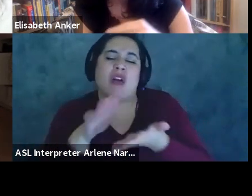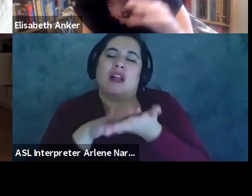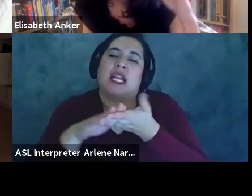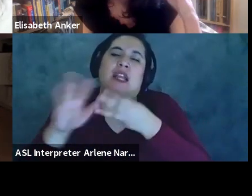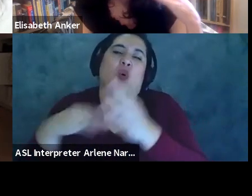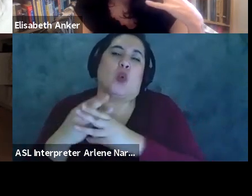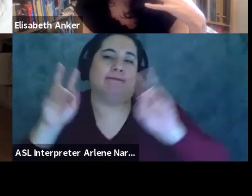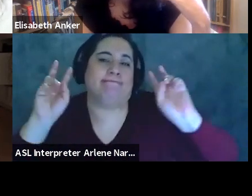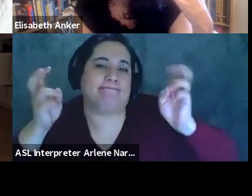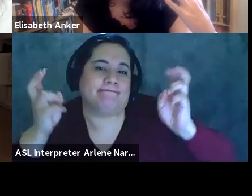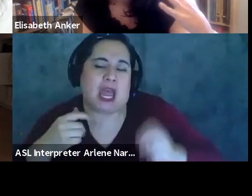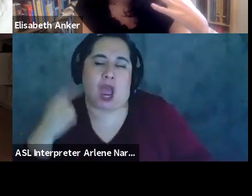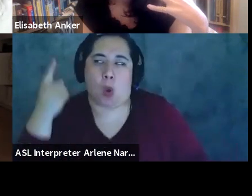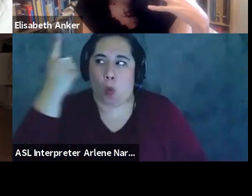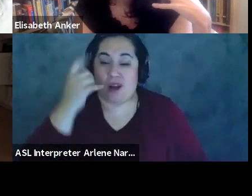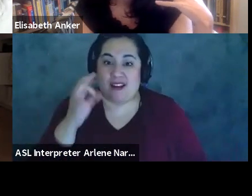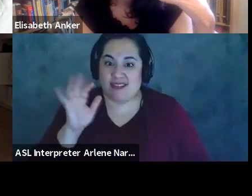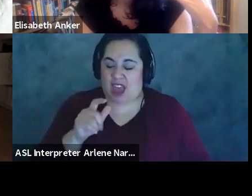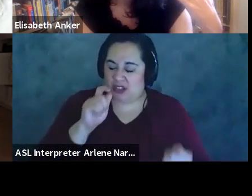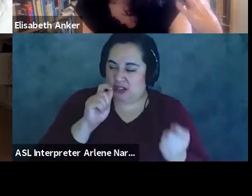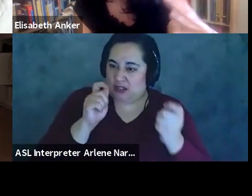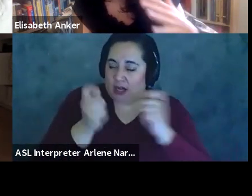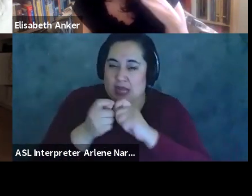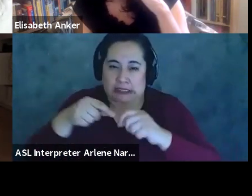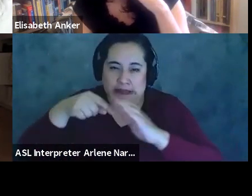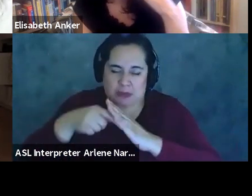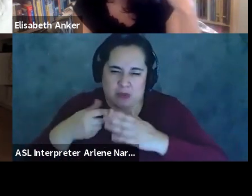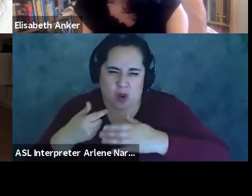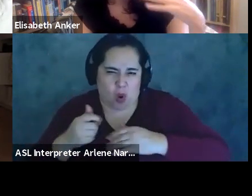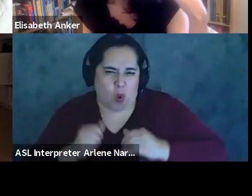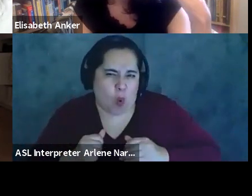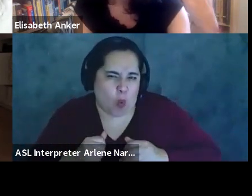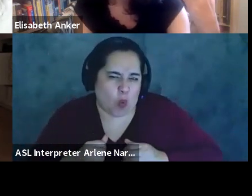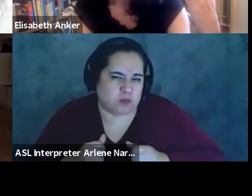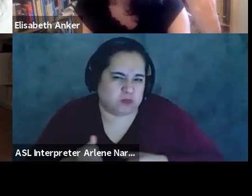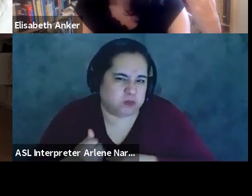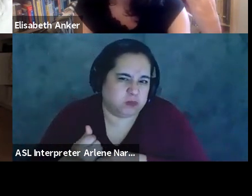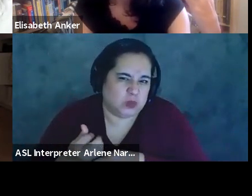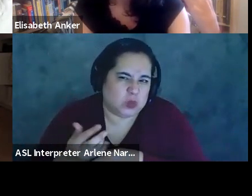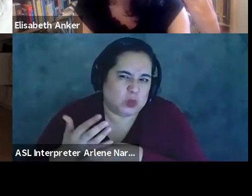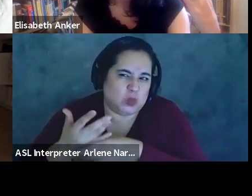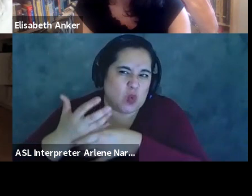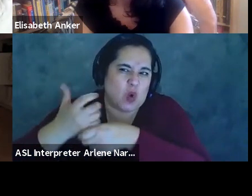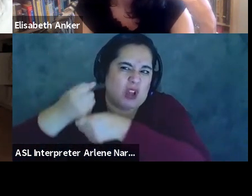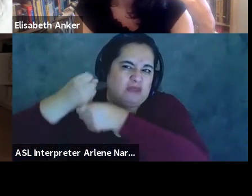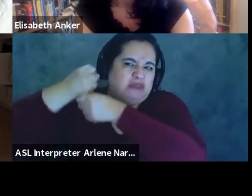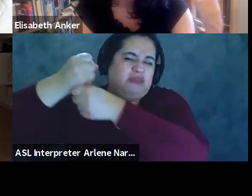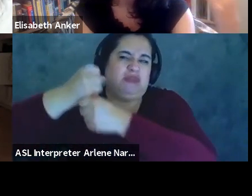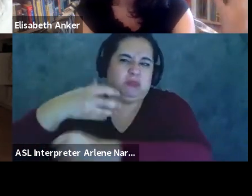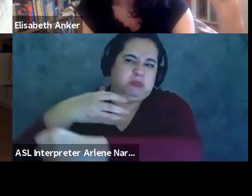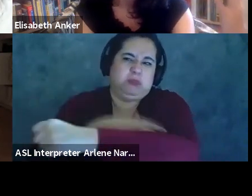can see this movement, the kind of deep rise of white ethno-nationalisms around the globe as in